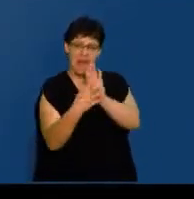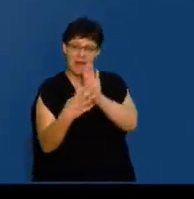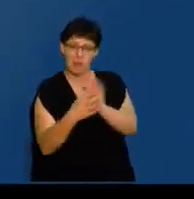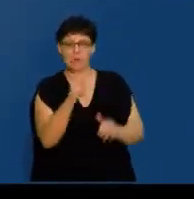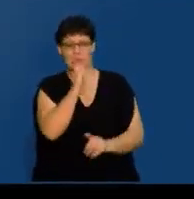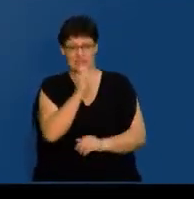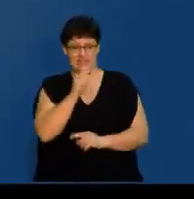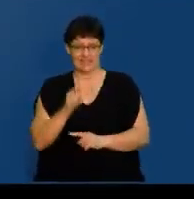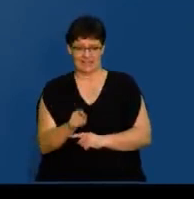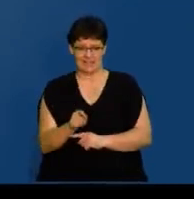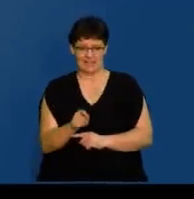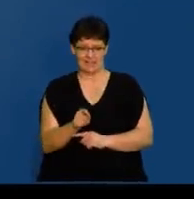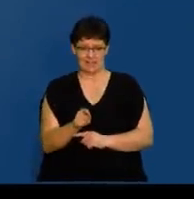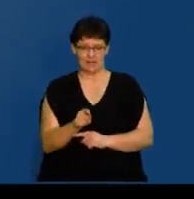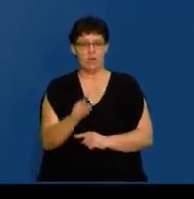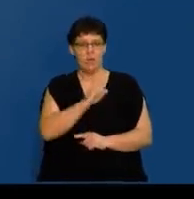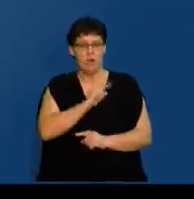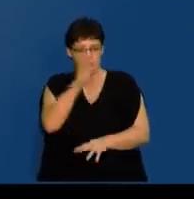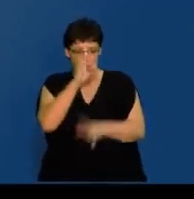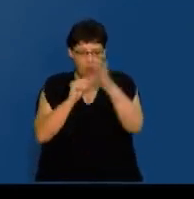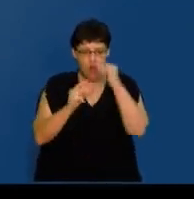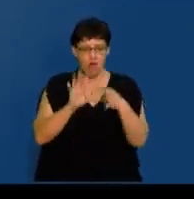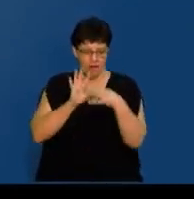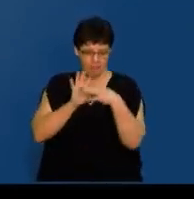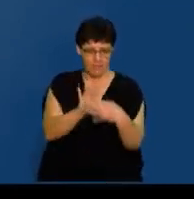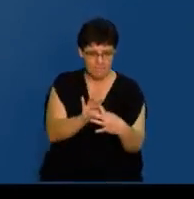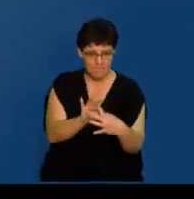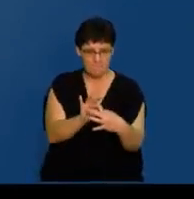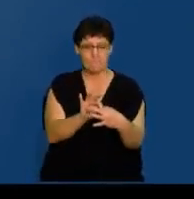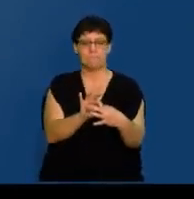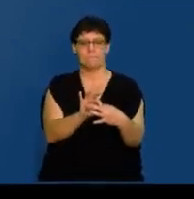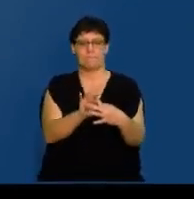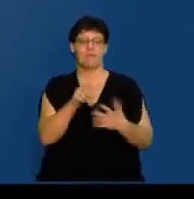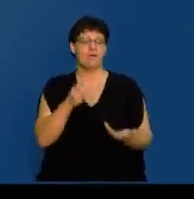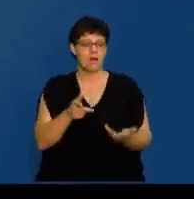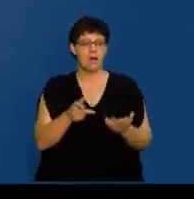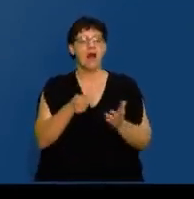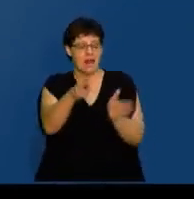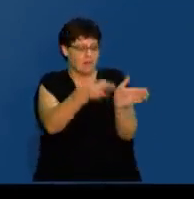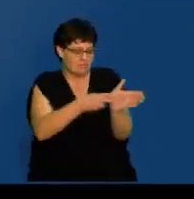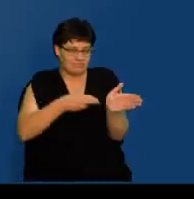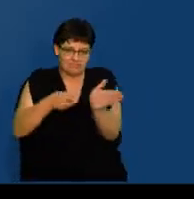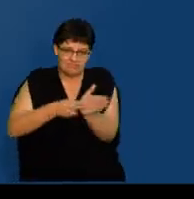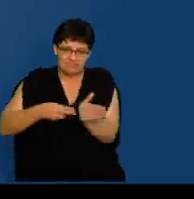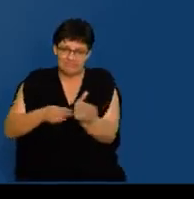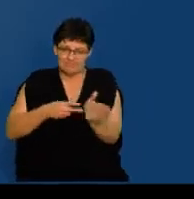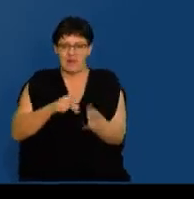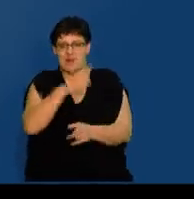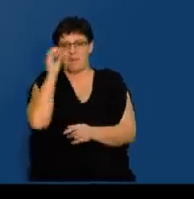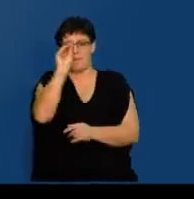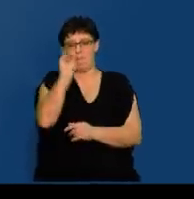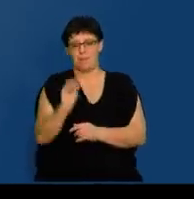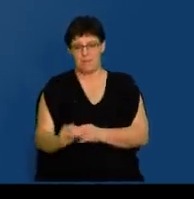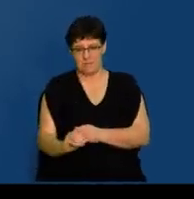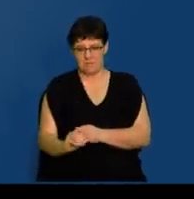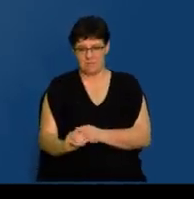you learn from diagrams that are relevant in this section. Label these diagrams, add annotations